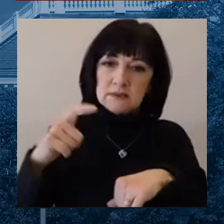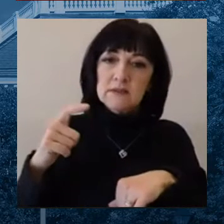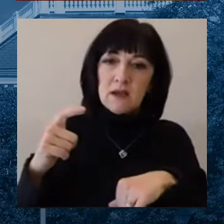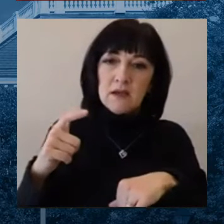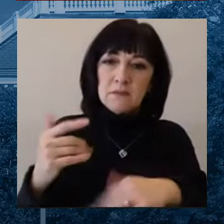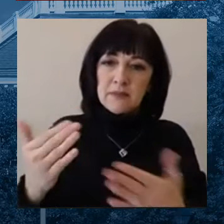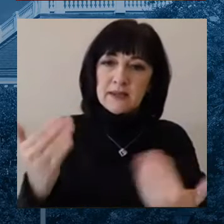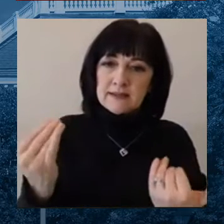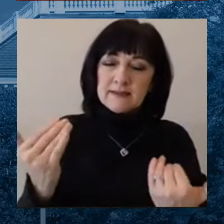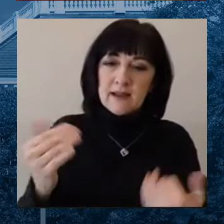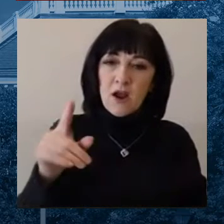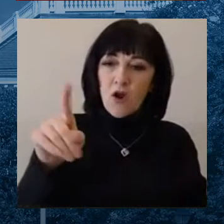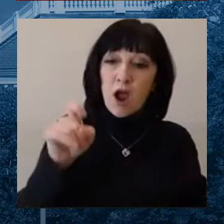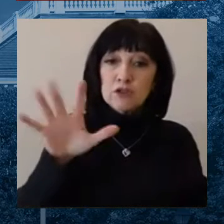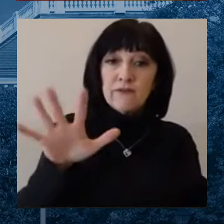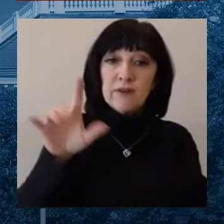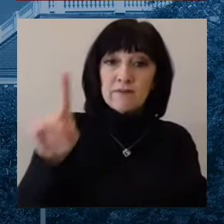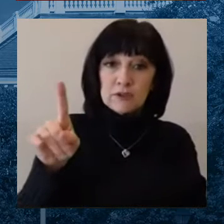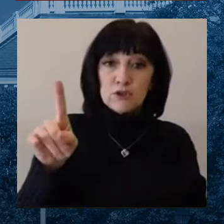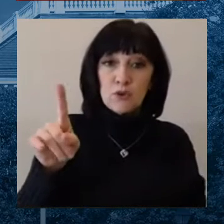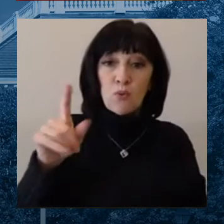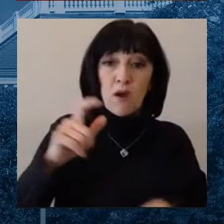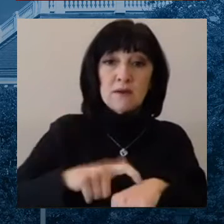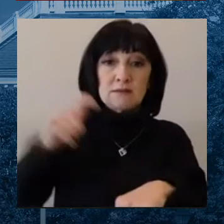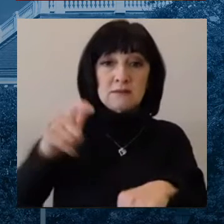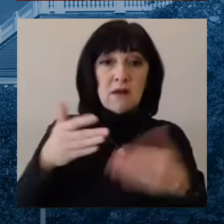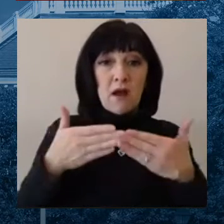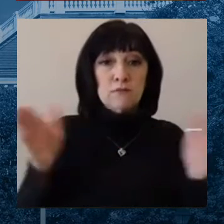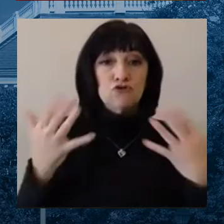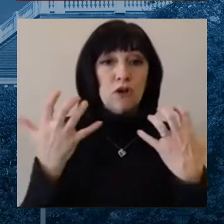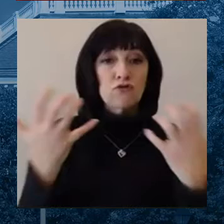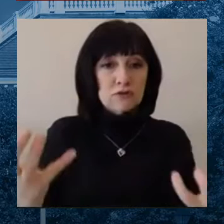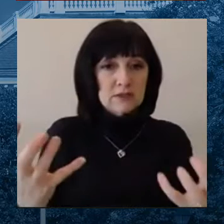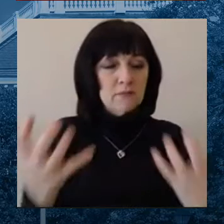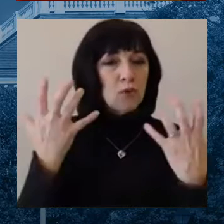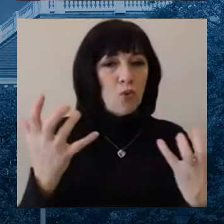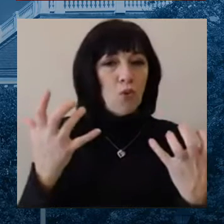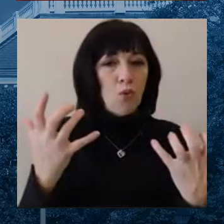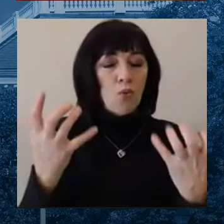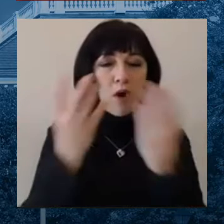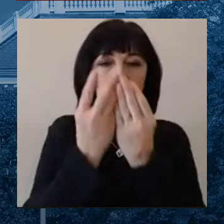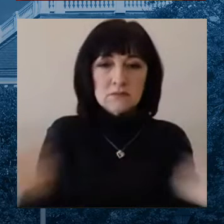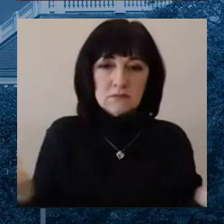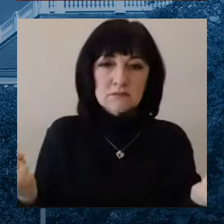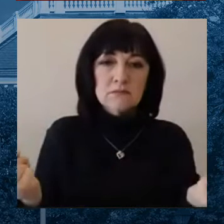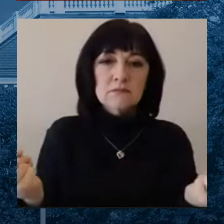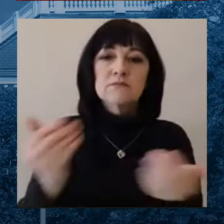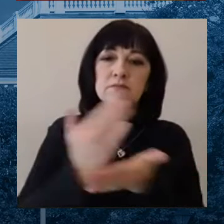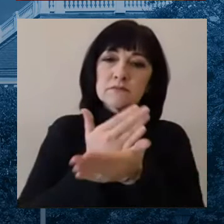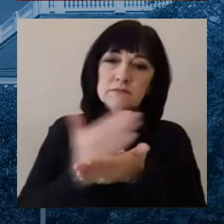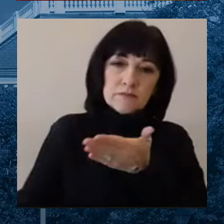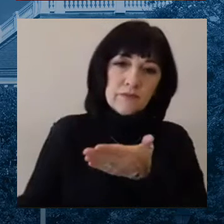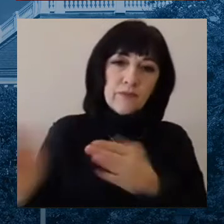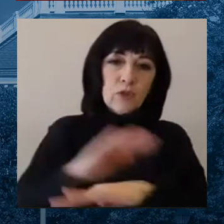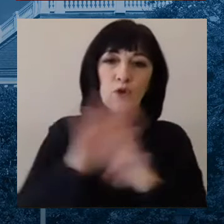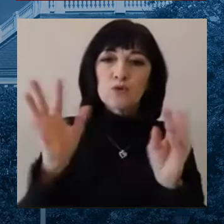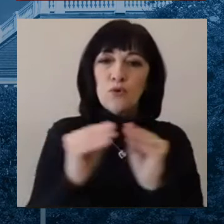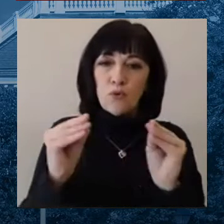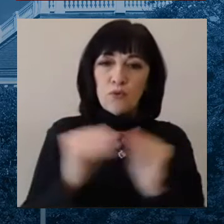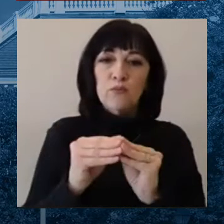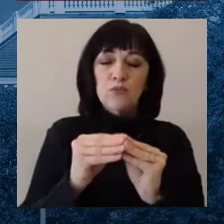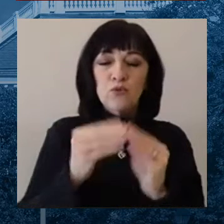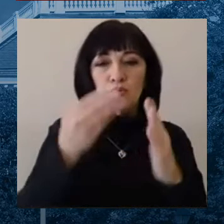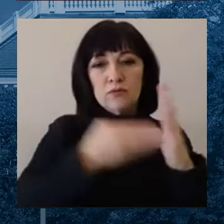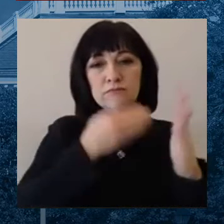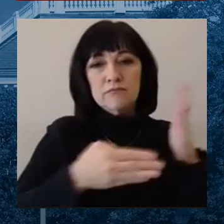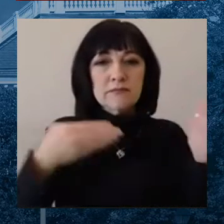of the General Assembly, to eliminate the vestiges of racism and to establish law and public policy which